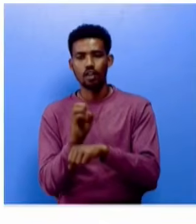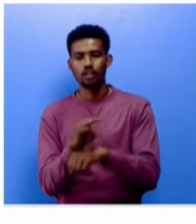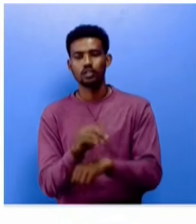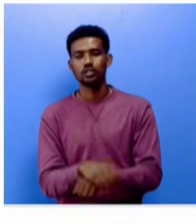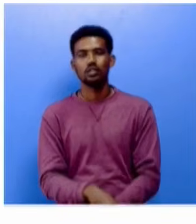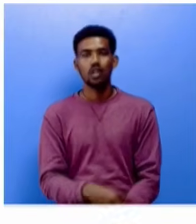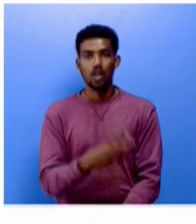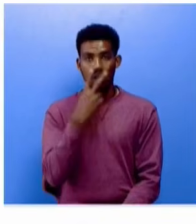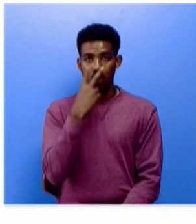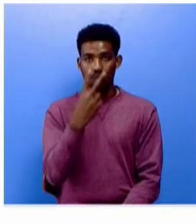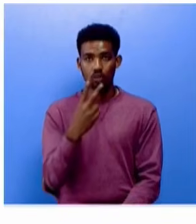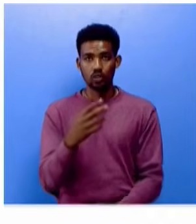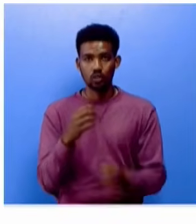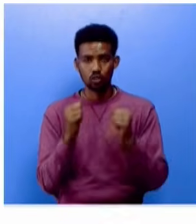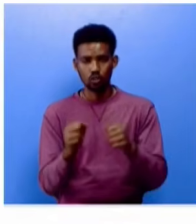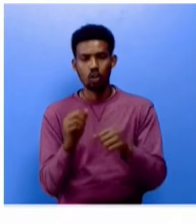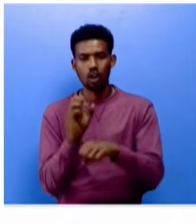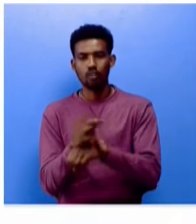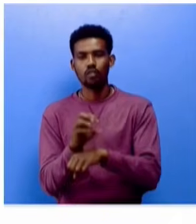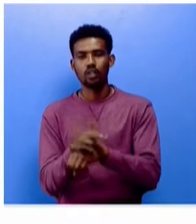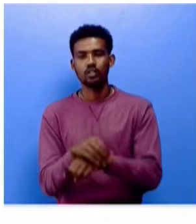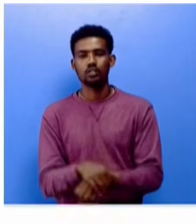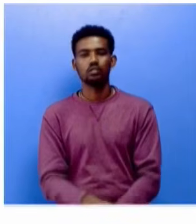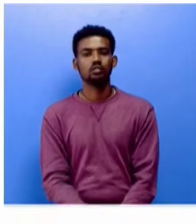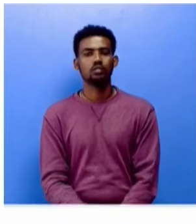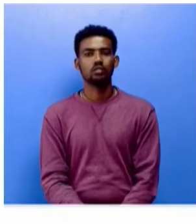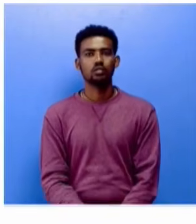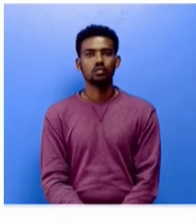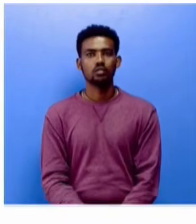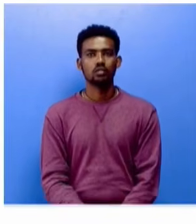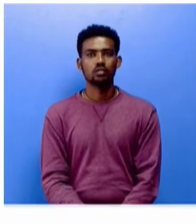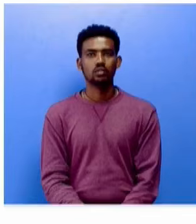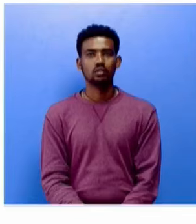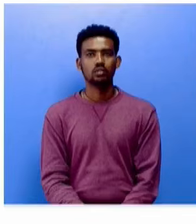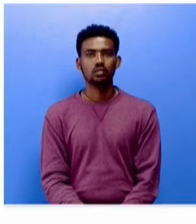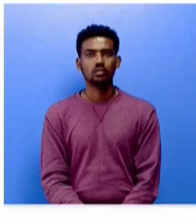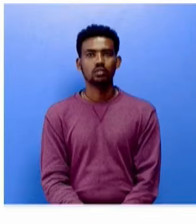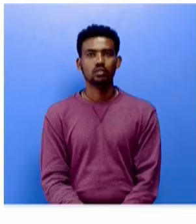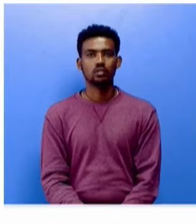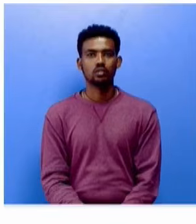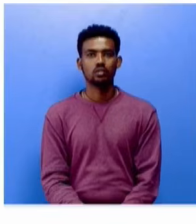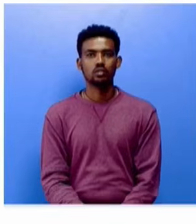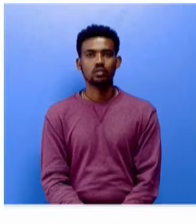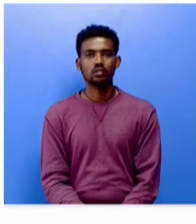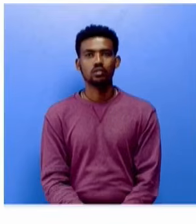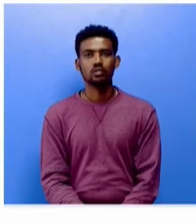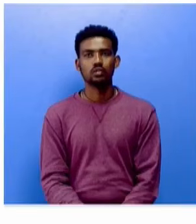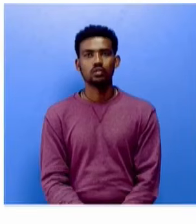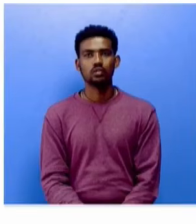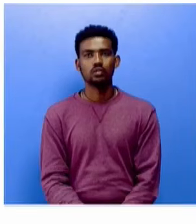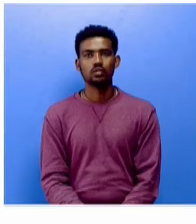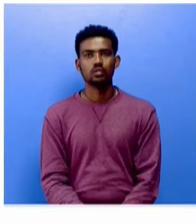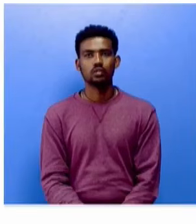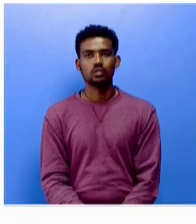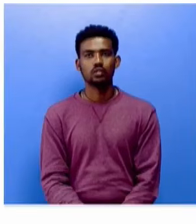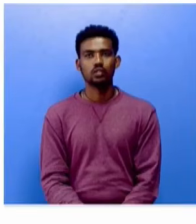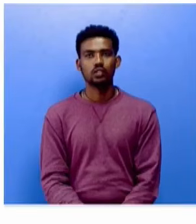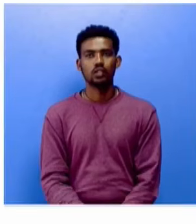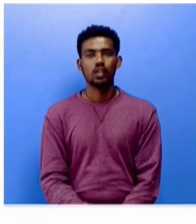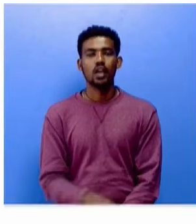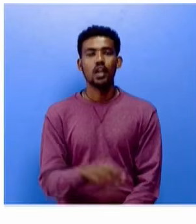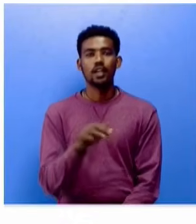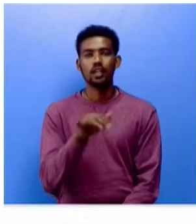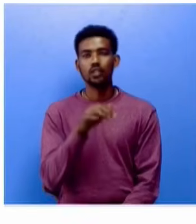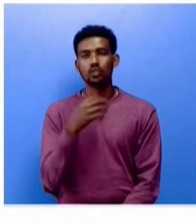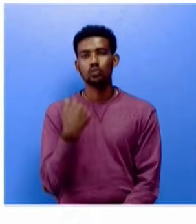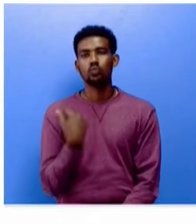Look, a strong advice. What about another function